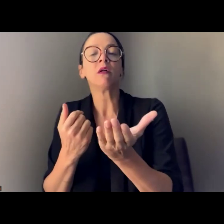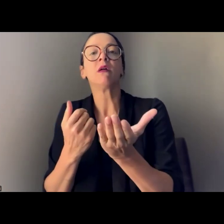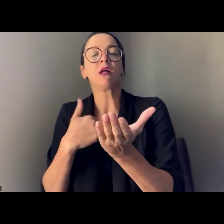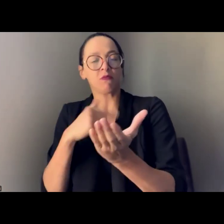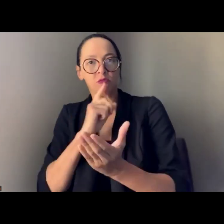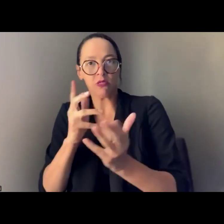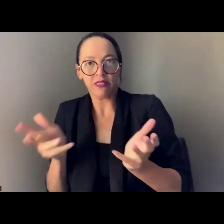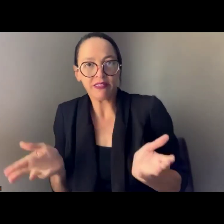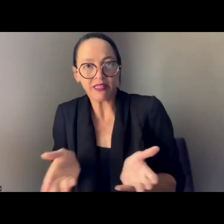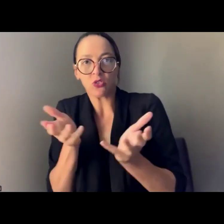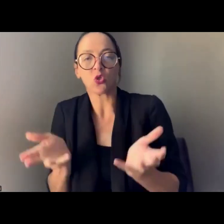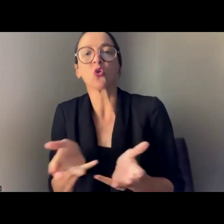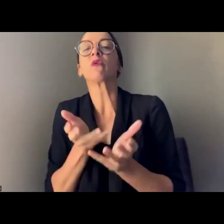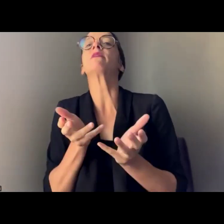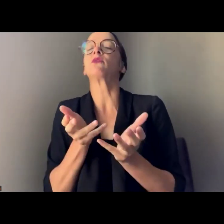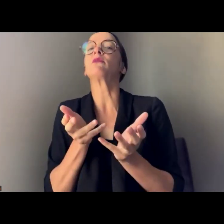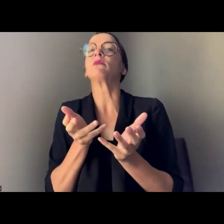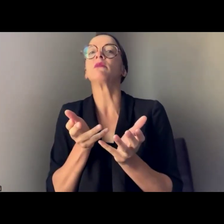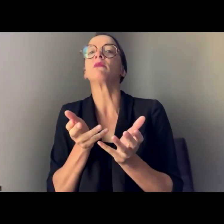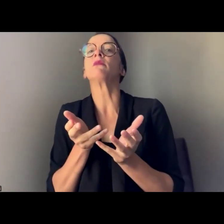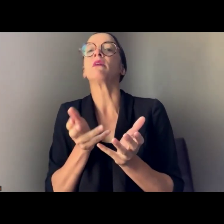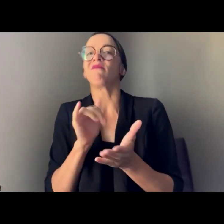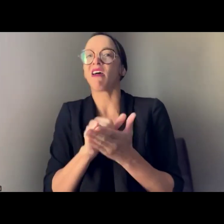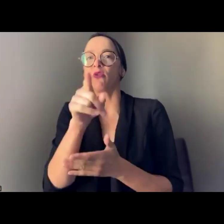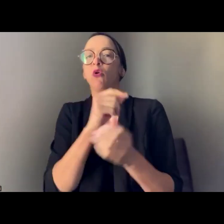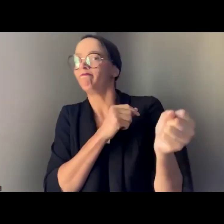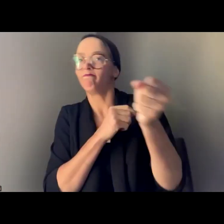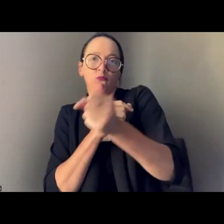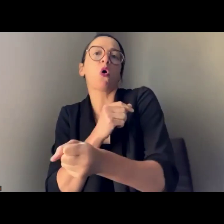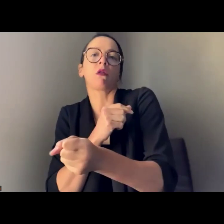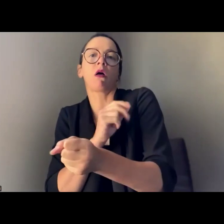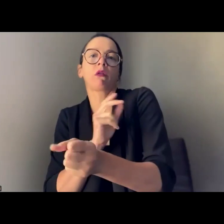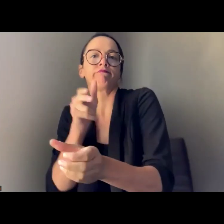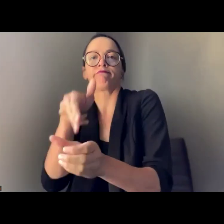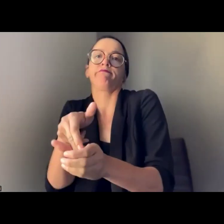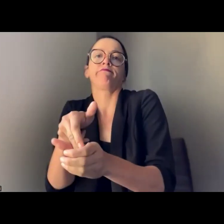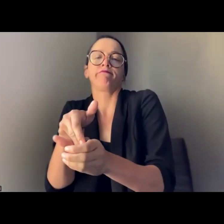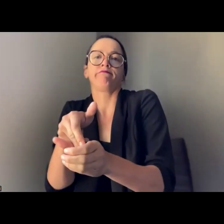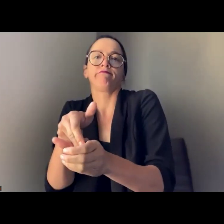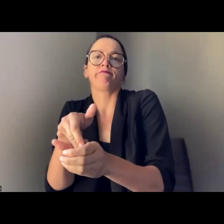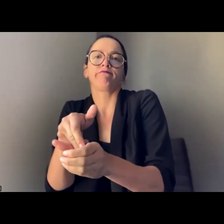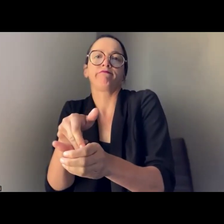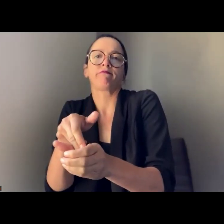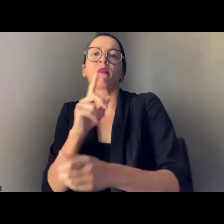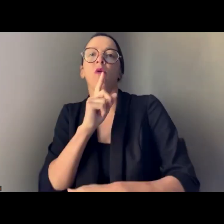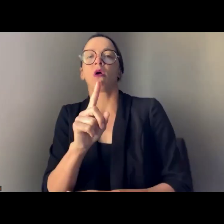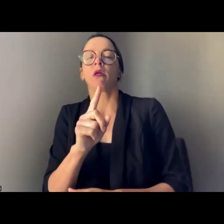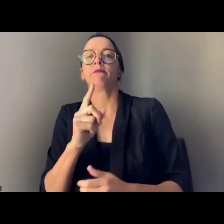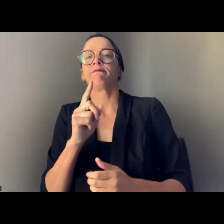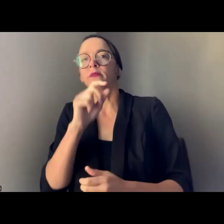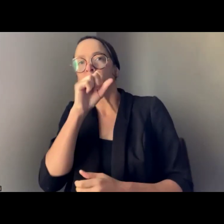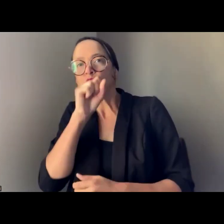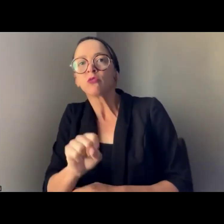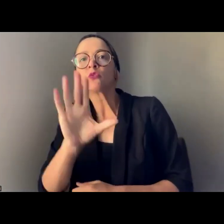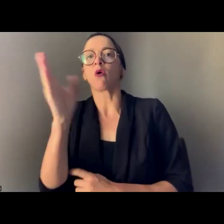encouraged and that they brought you on, and really loved your presentation and your history and the way that you're presenting